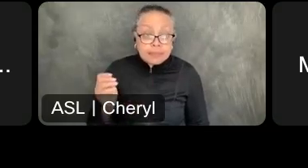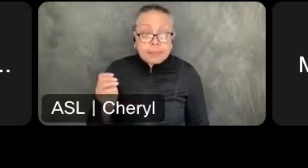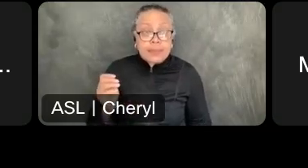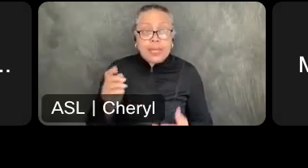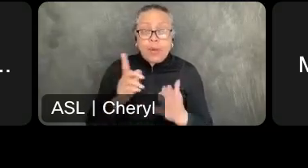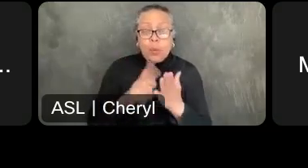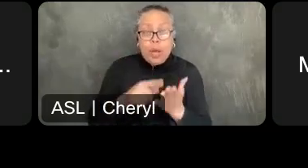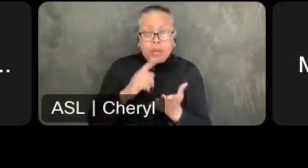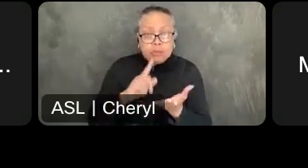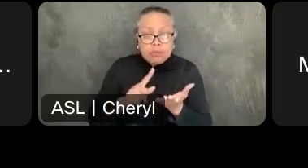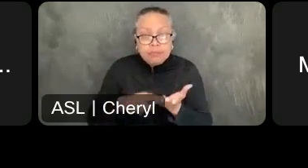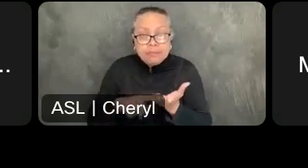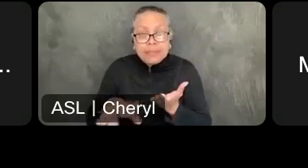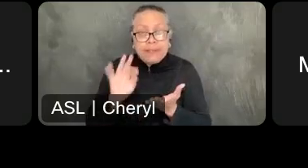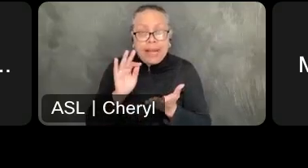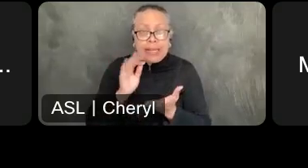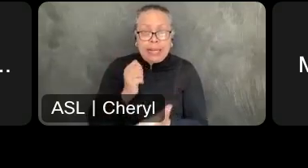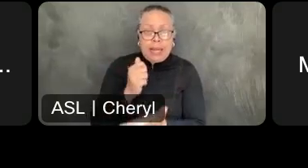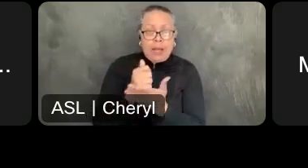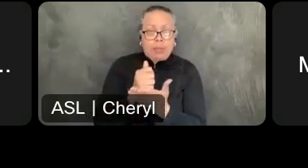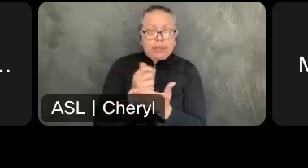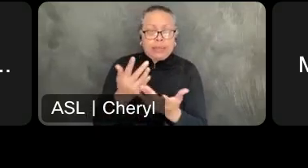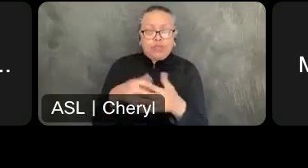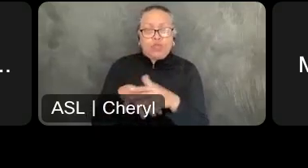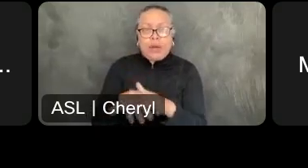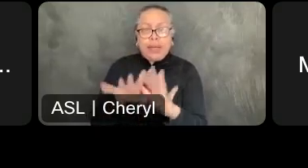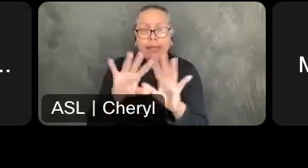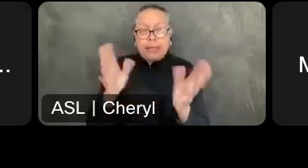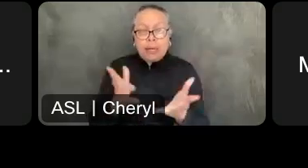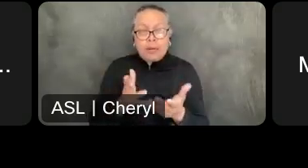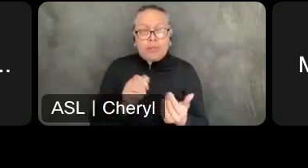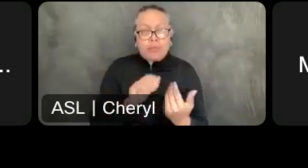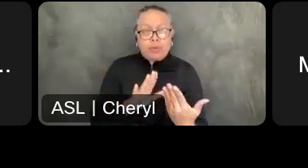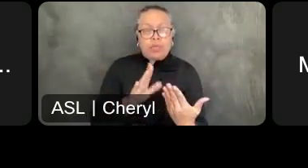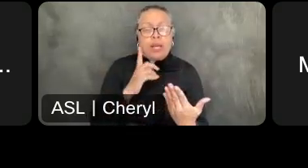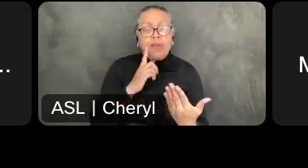helpful for integrated approaches to addressing co-occurring